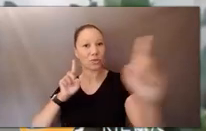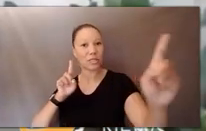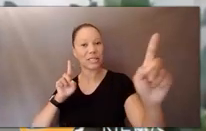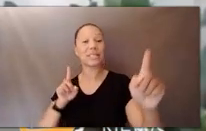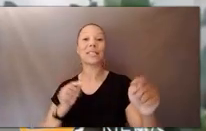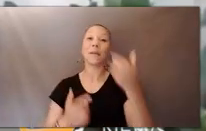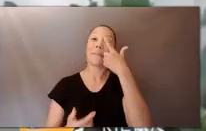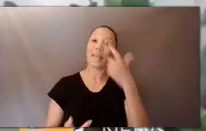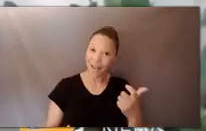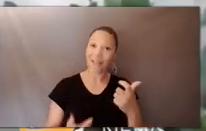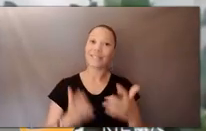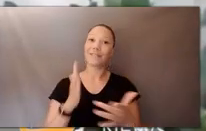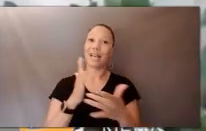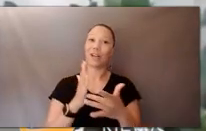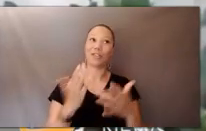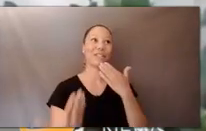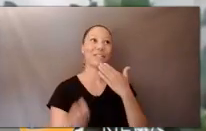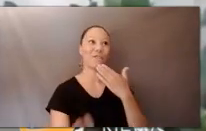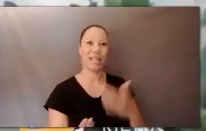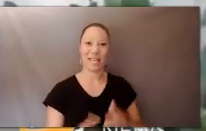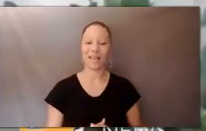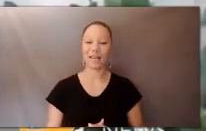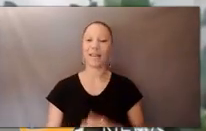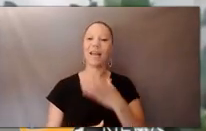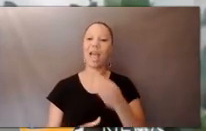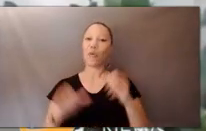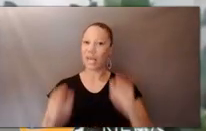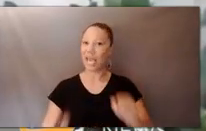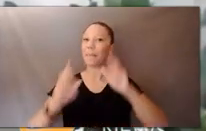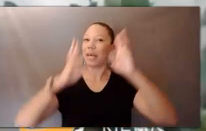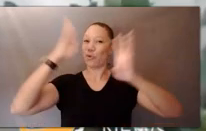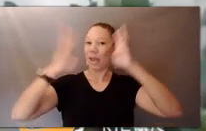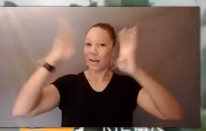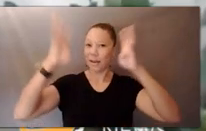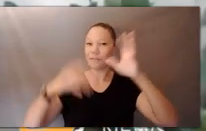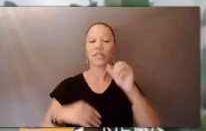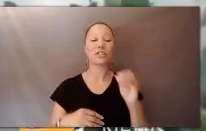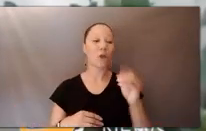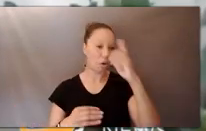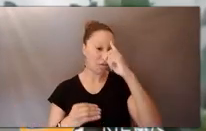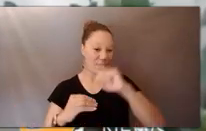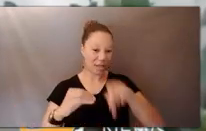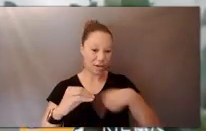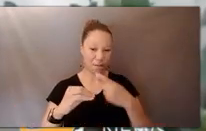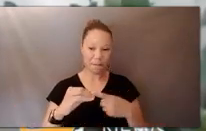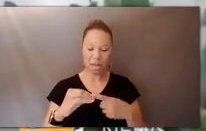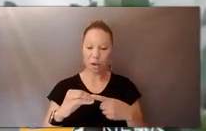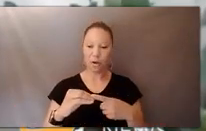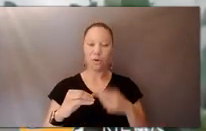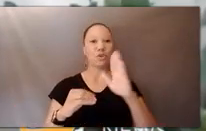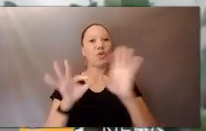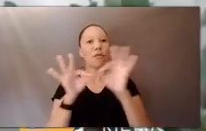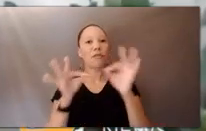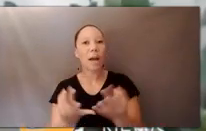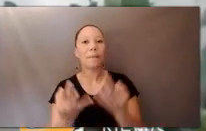fingertips, thankfully, and we do have the ability to be creative. So just considering what your family